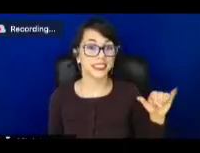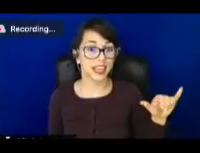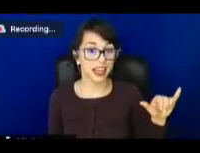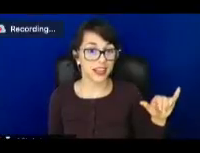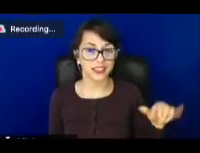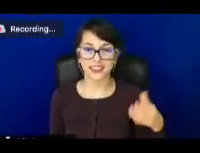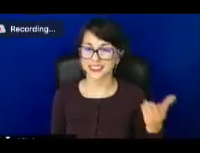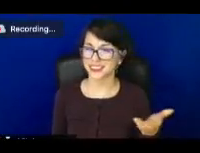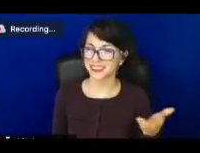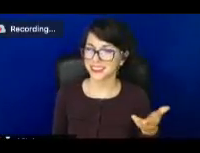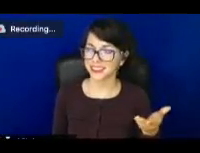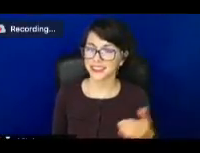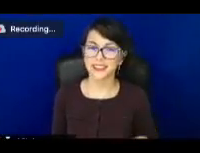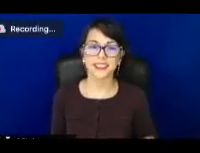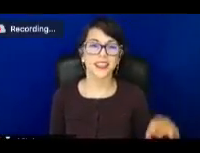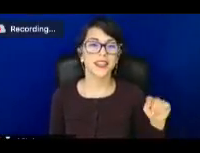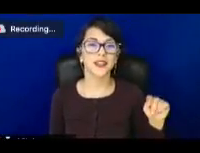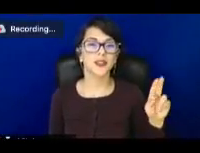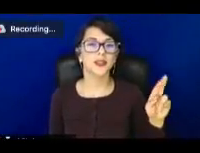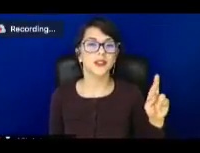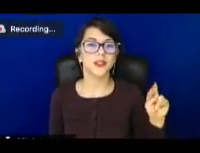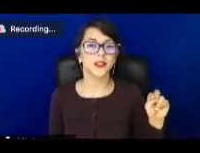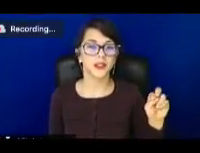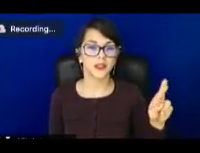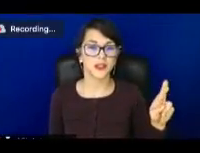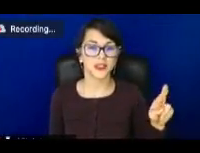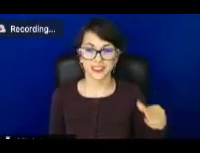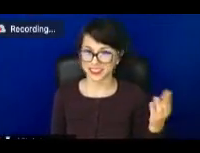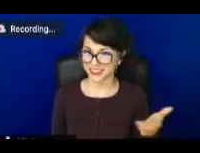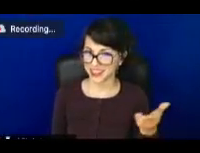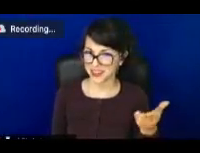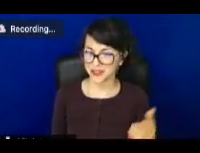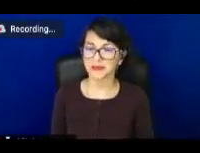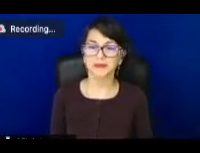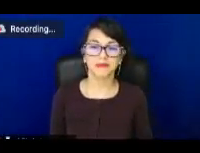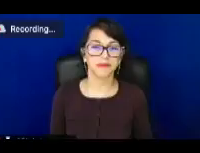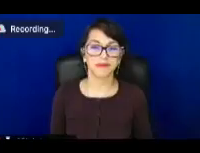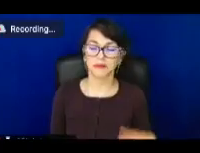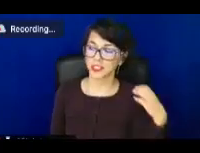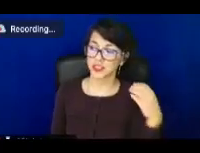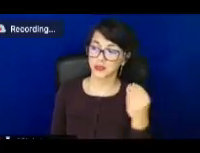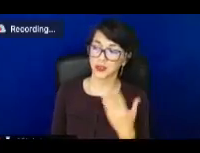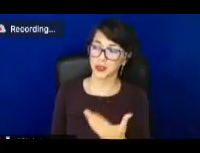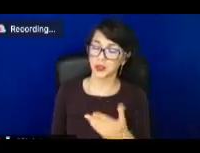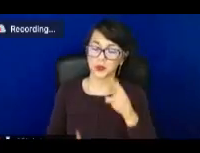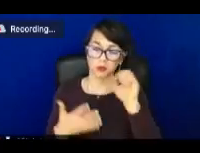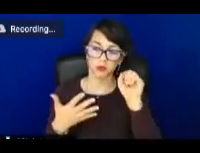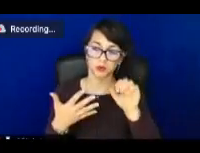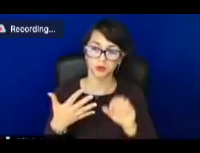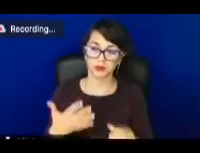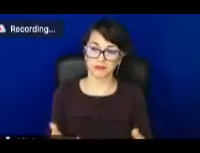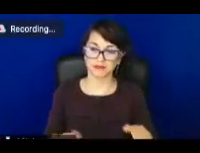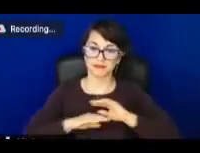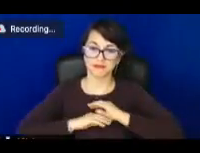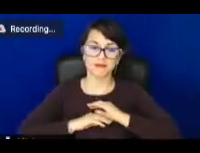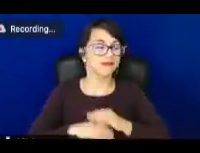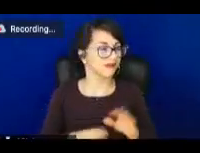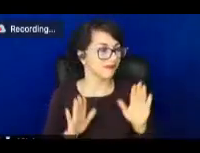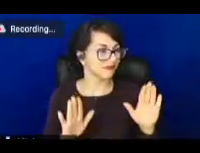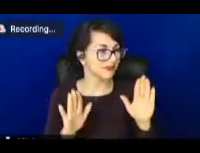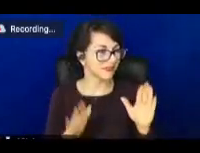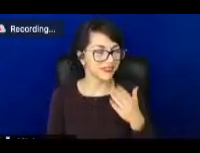Here. And Commissioner Turner? Here. Chair, the roll is complete. Outstanding, thank